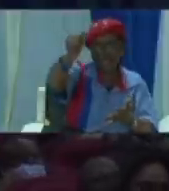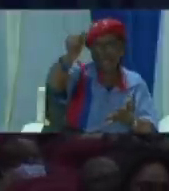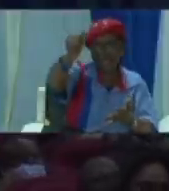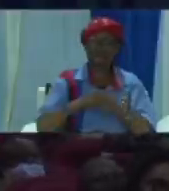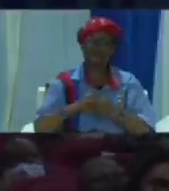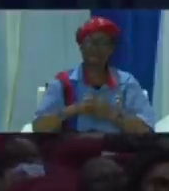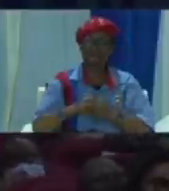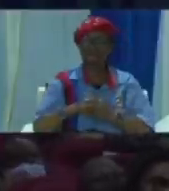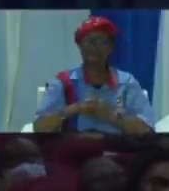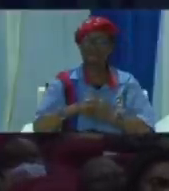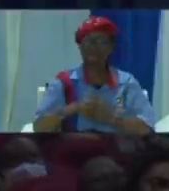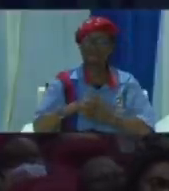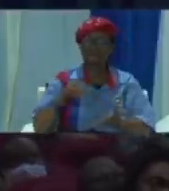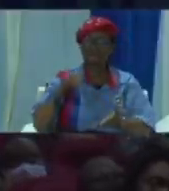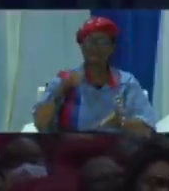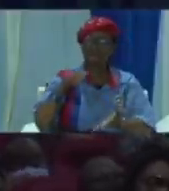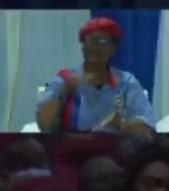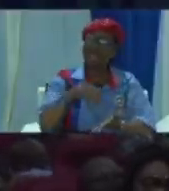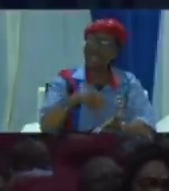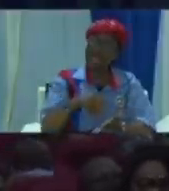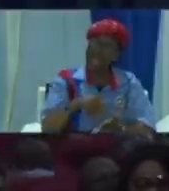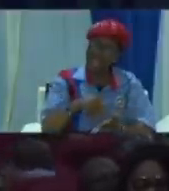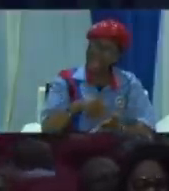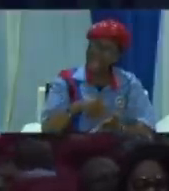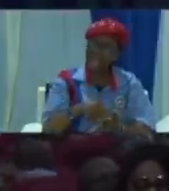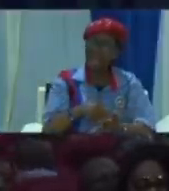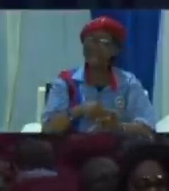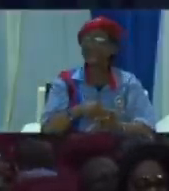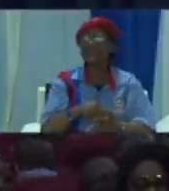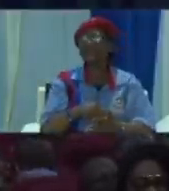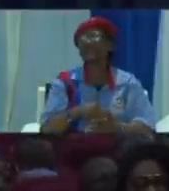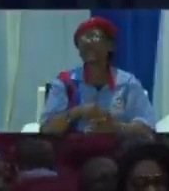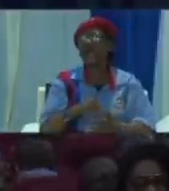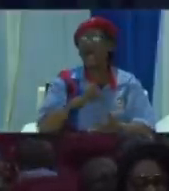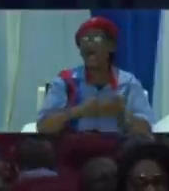Again, I'm referring to that last testimony.